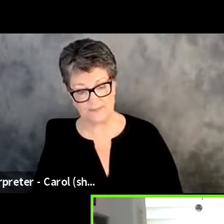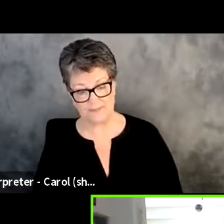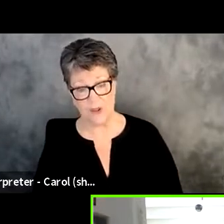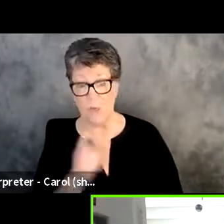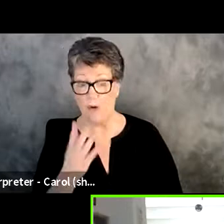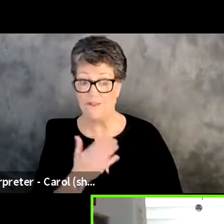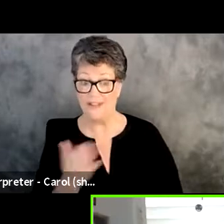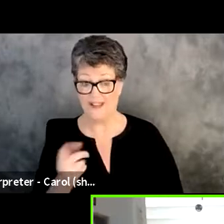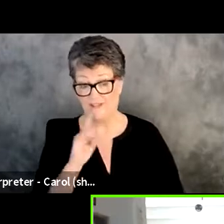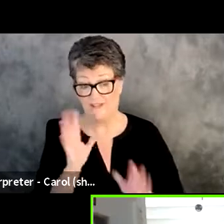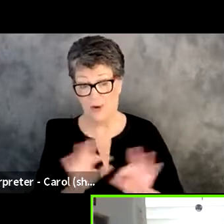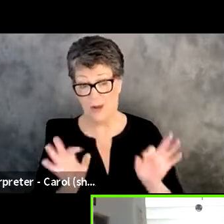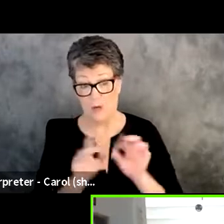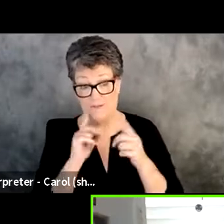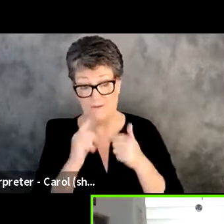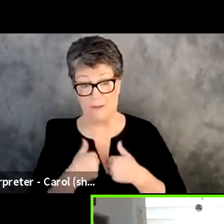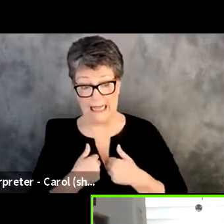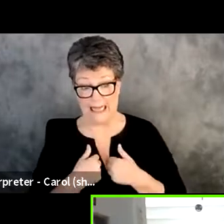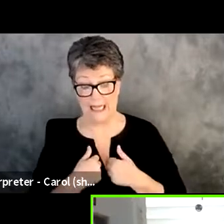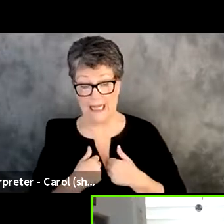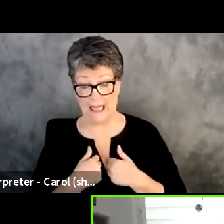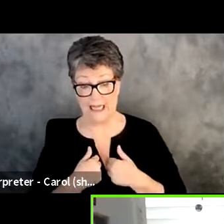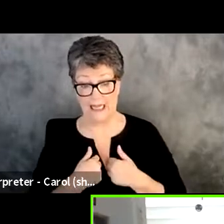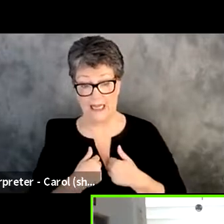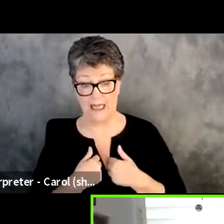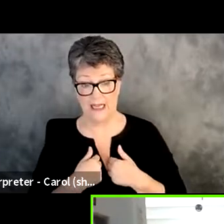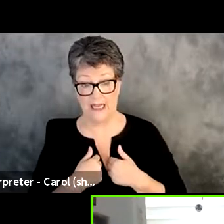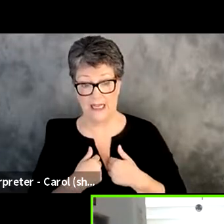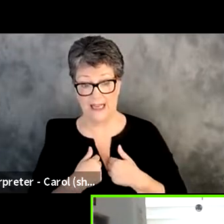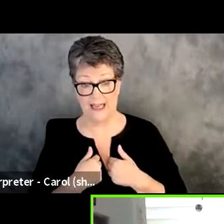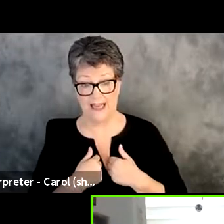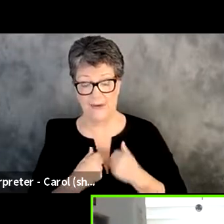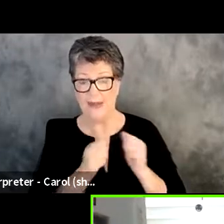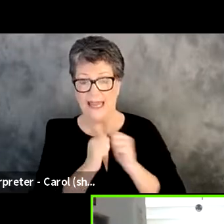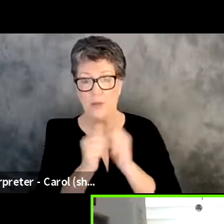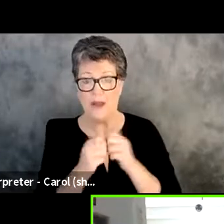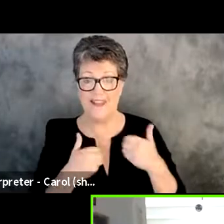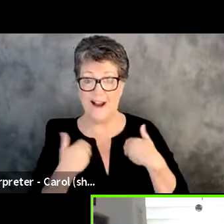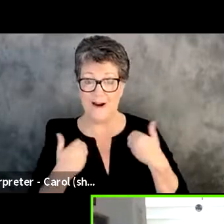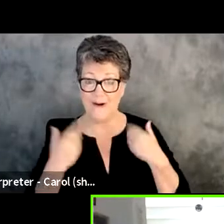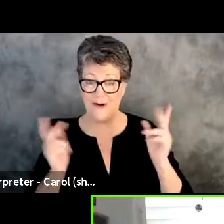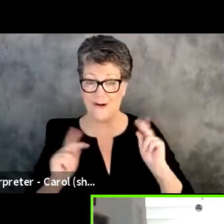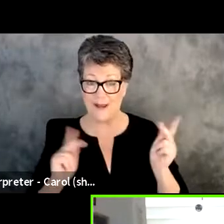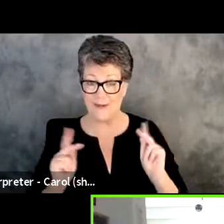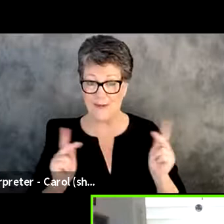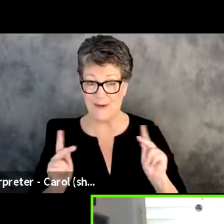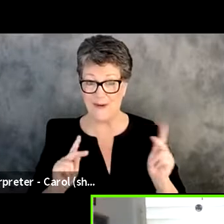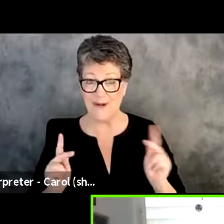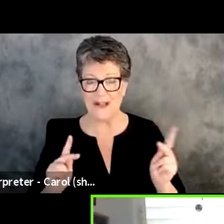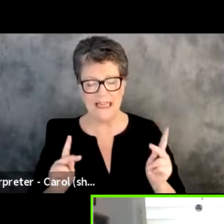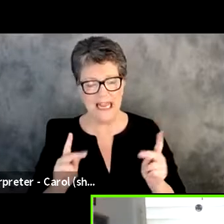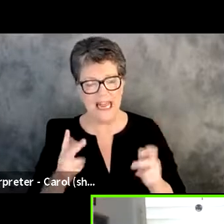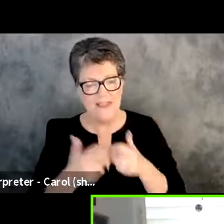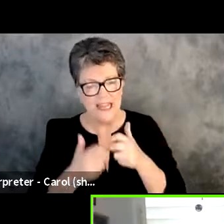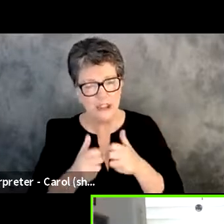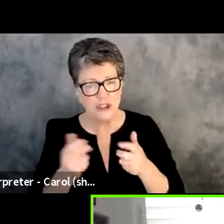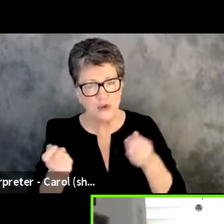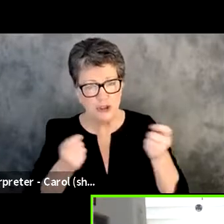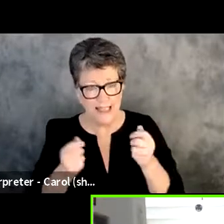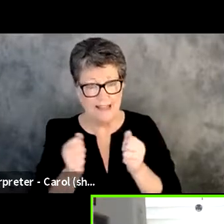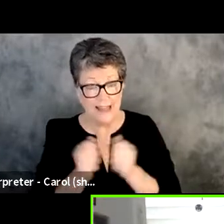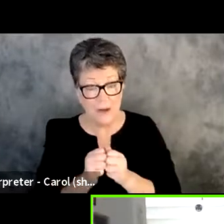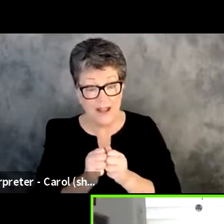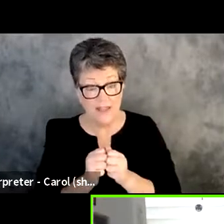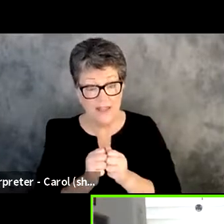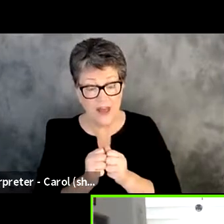things that's very important for me in being with younger people is the issues that you're dealing with, while